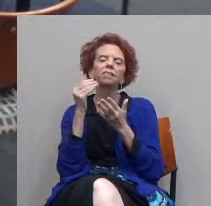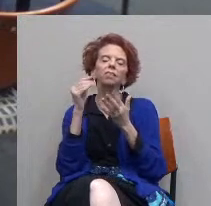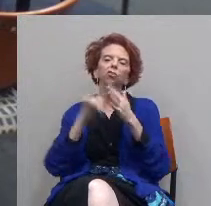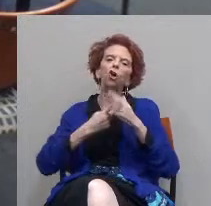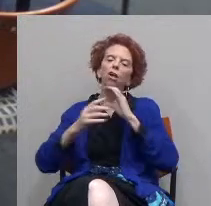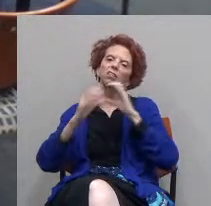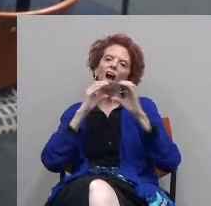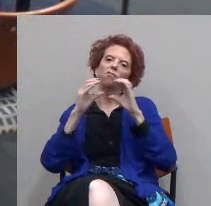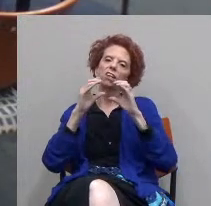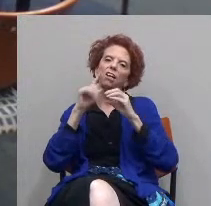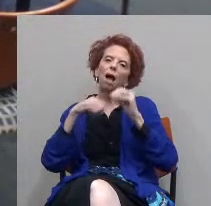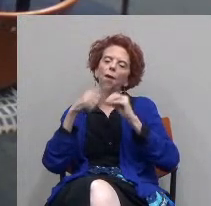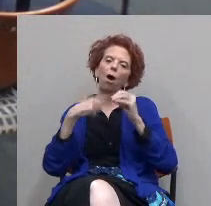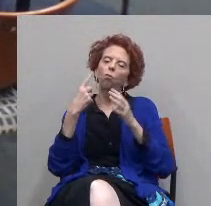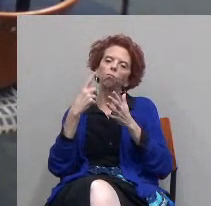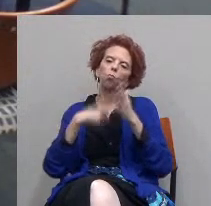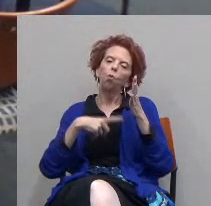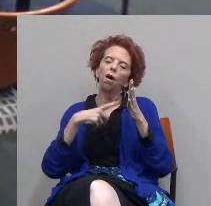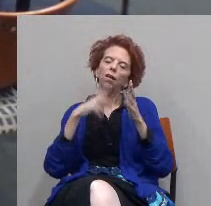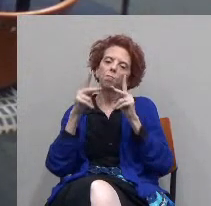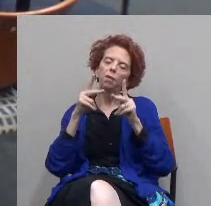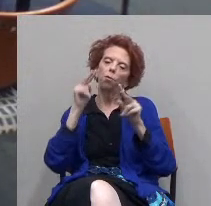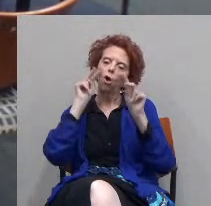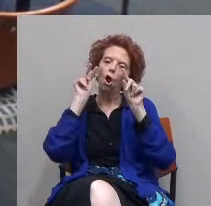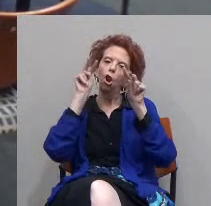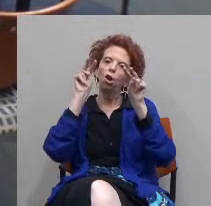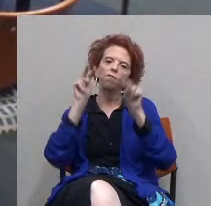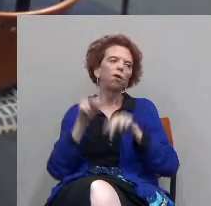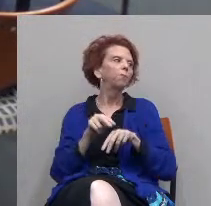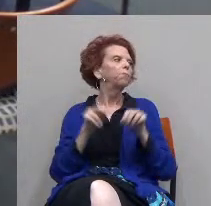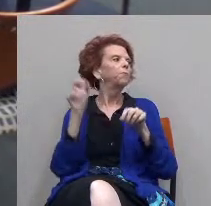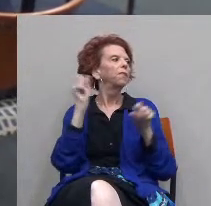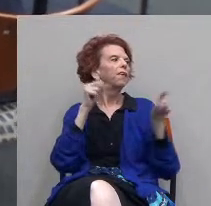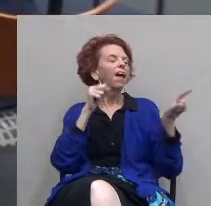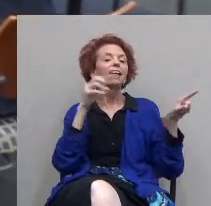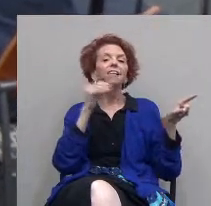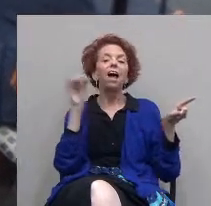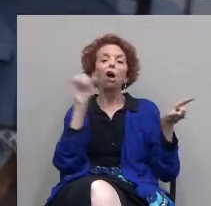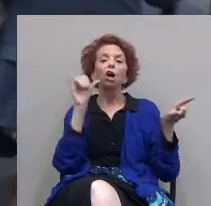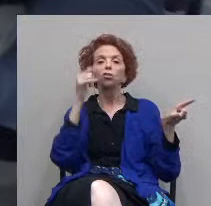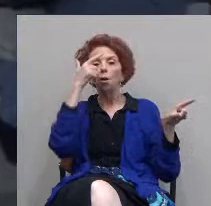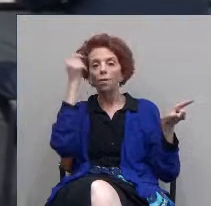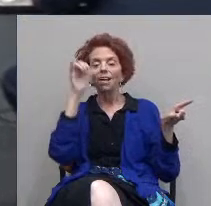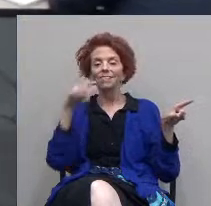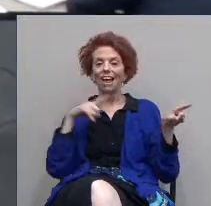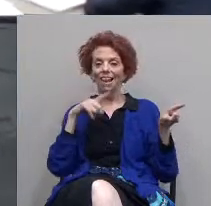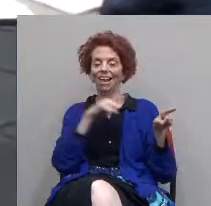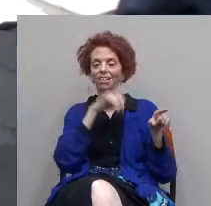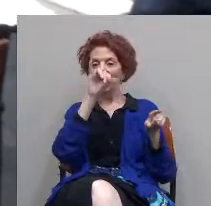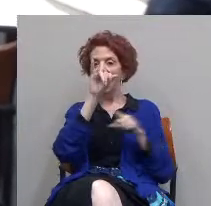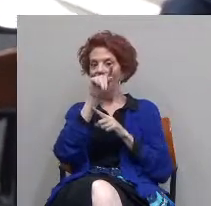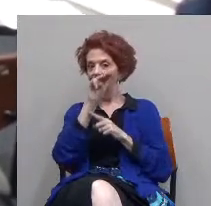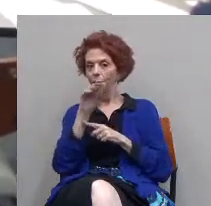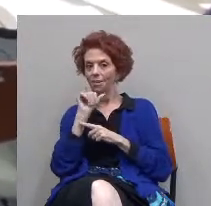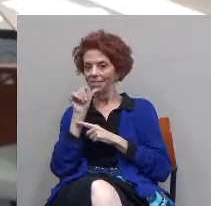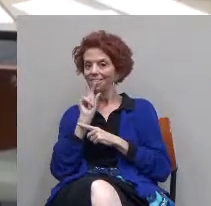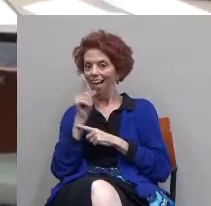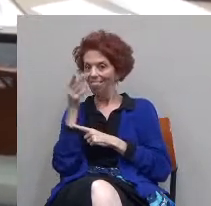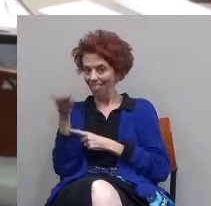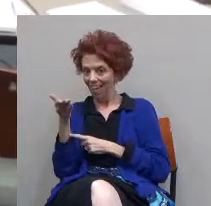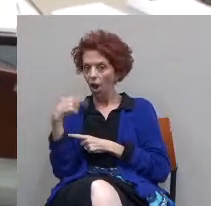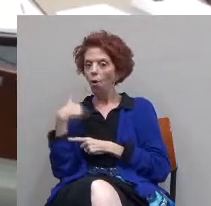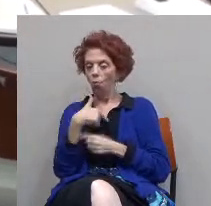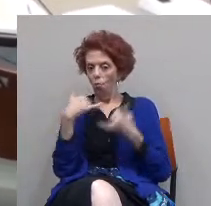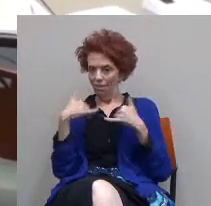starts conversations about what we're going to be working towards. Yes, ma'am. And then also, just because that little legislative item isn't there, we